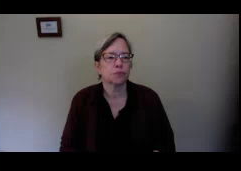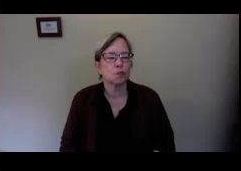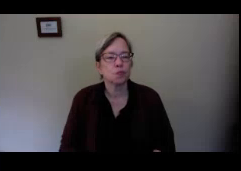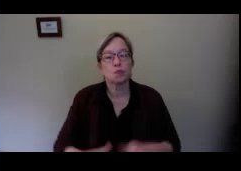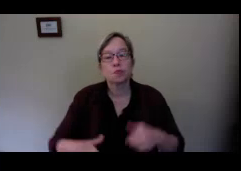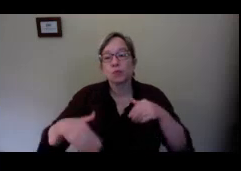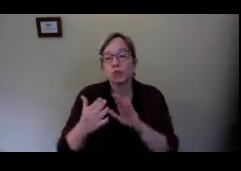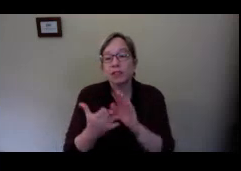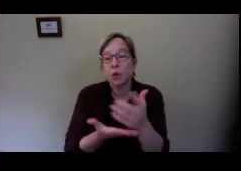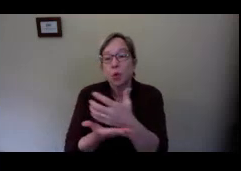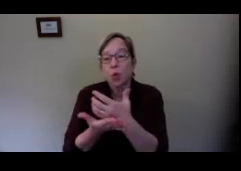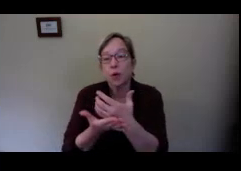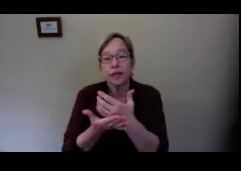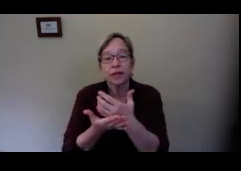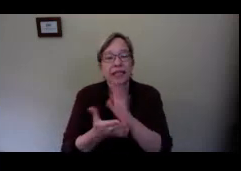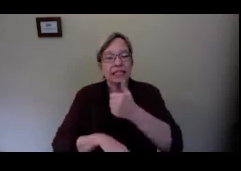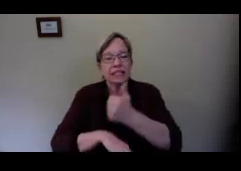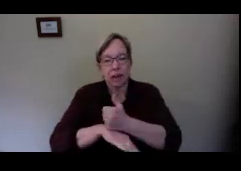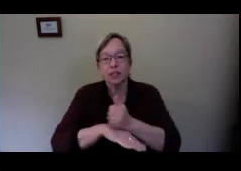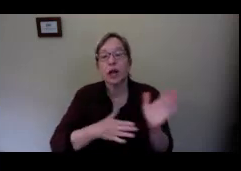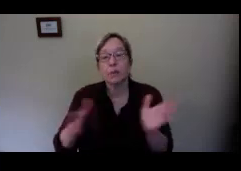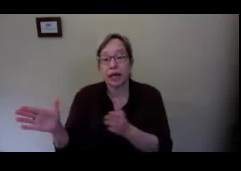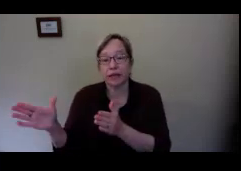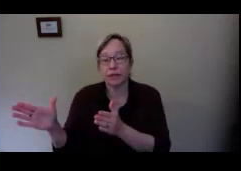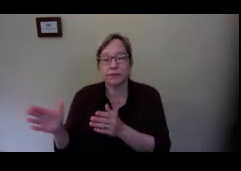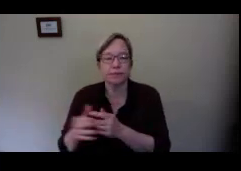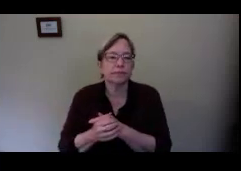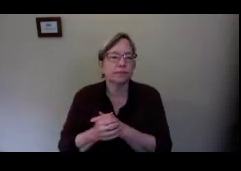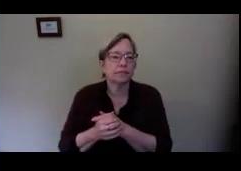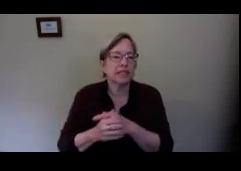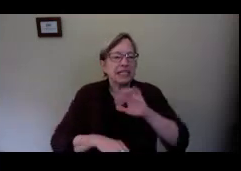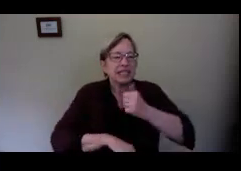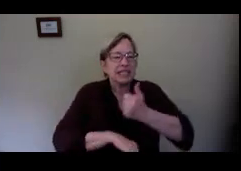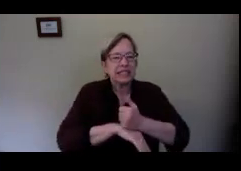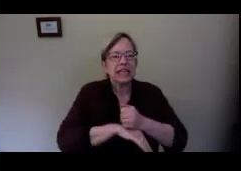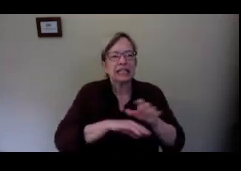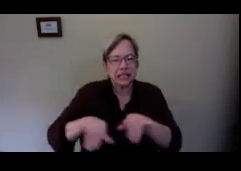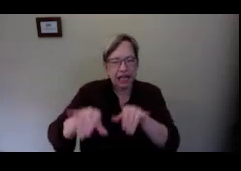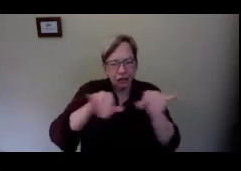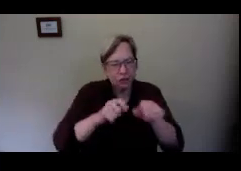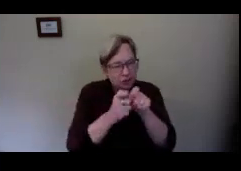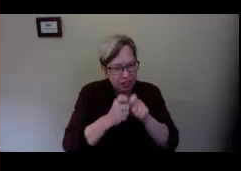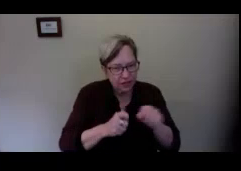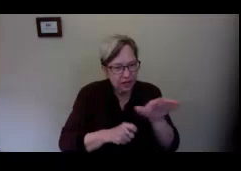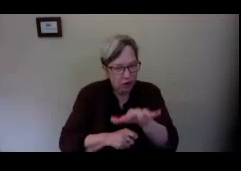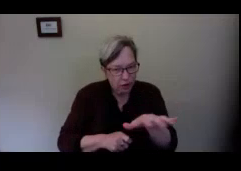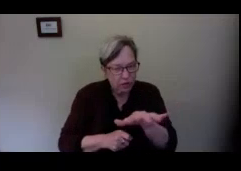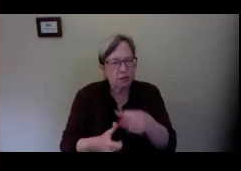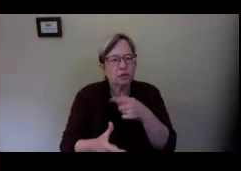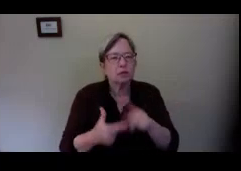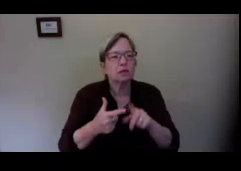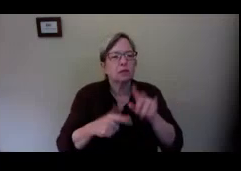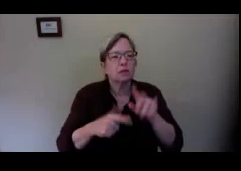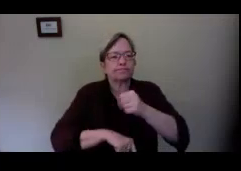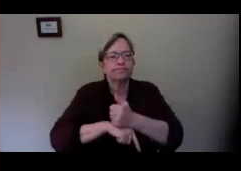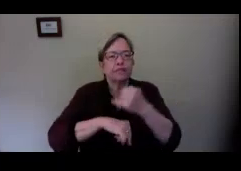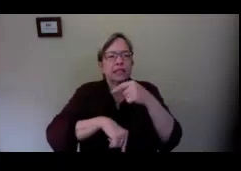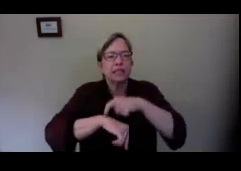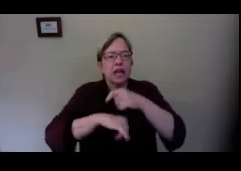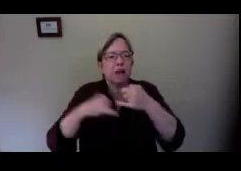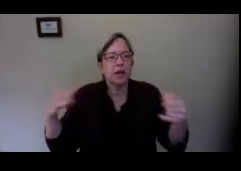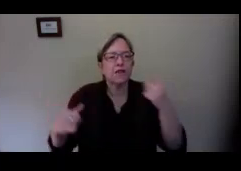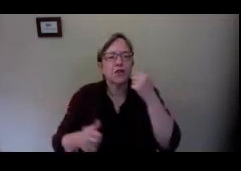Addressing hoardings, establishing a plan. So set standards in specific areas, create a timeline for each step and a